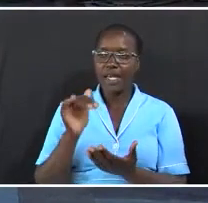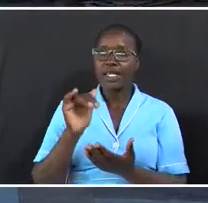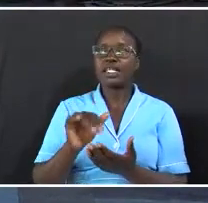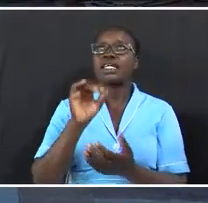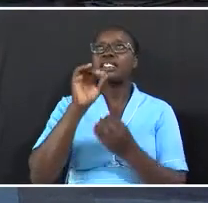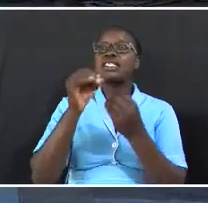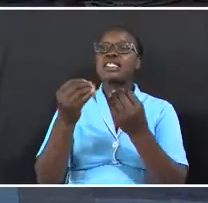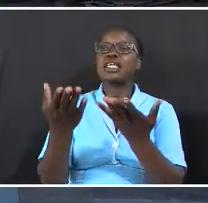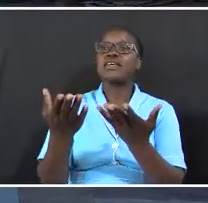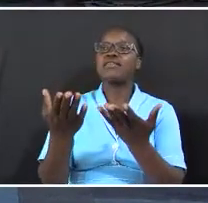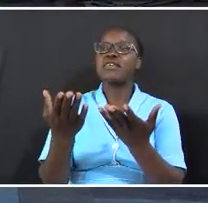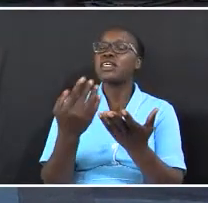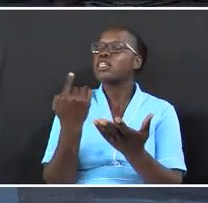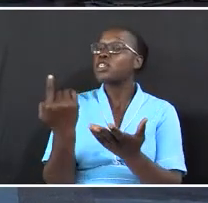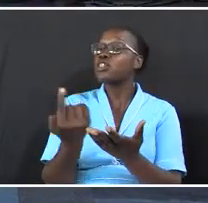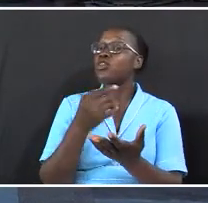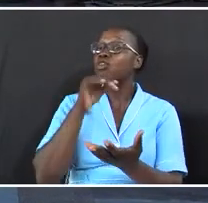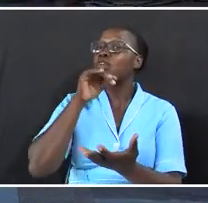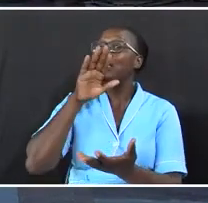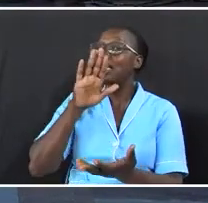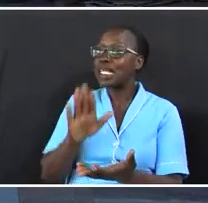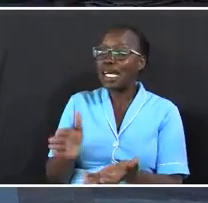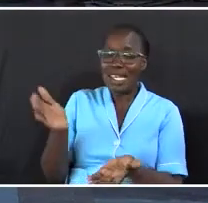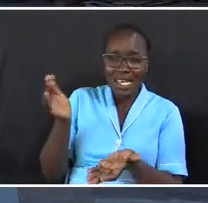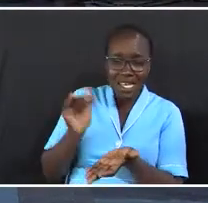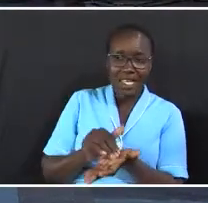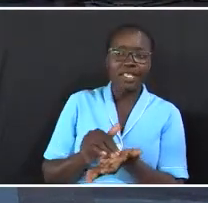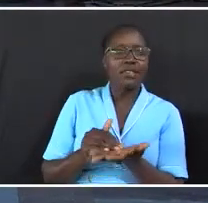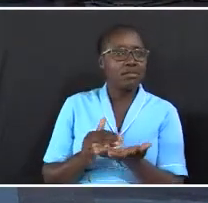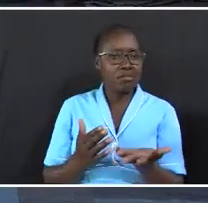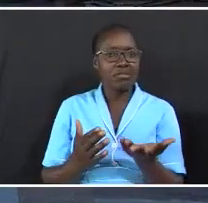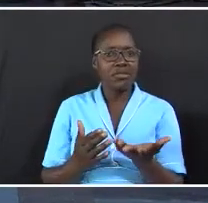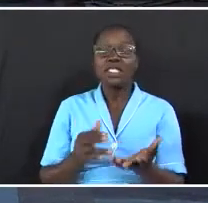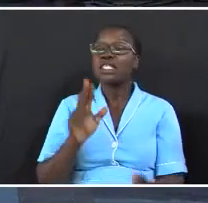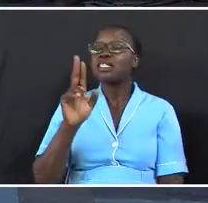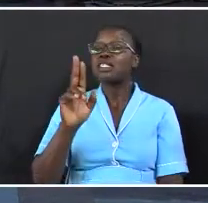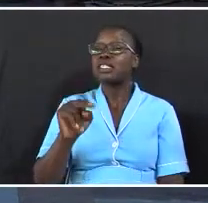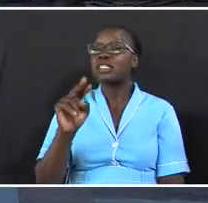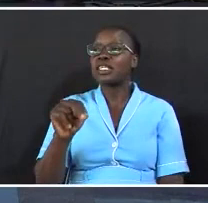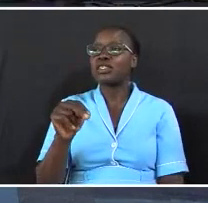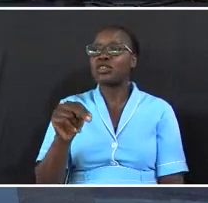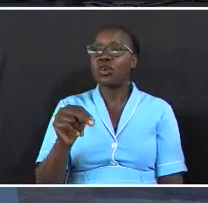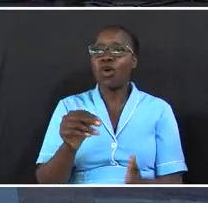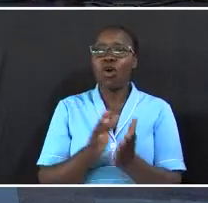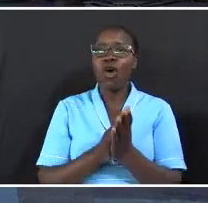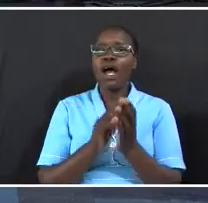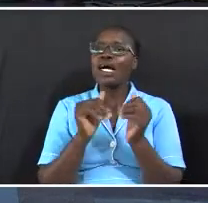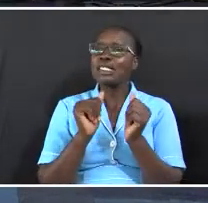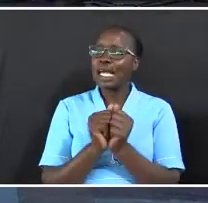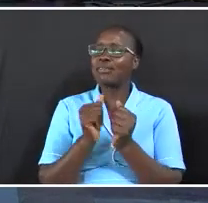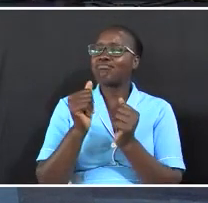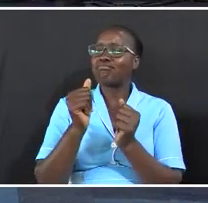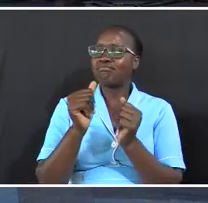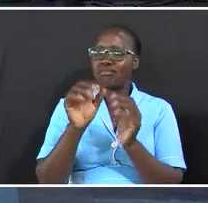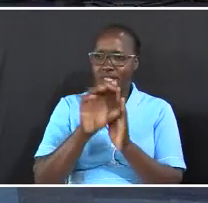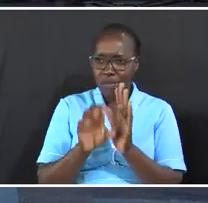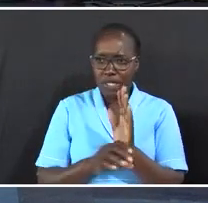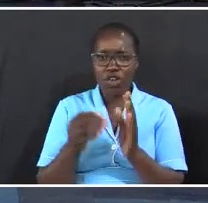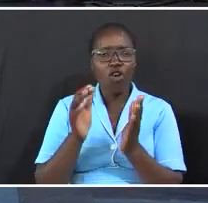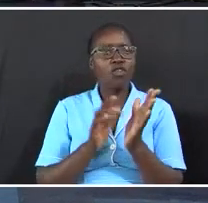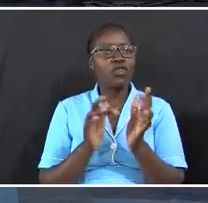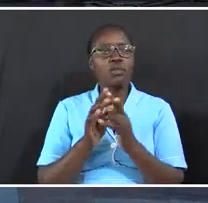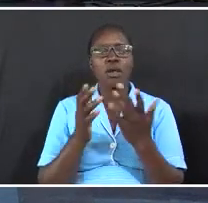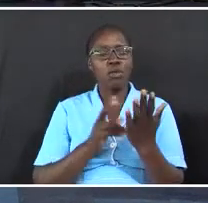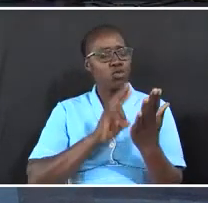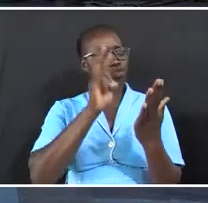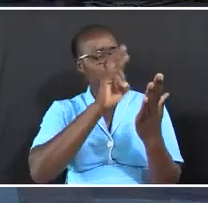world that he gave his son again. There is no 10 chapters of the Bible that you will